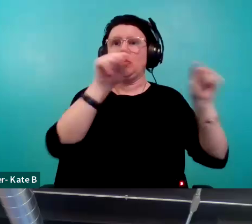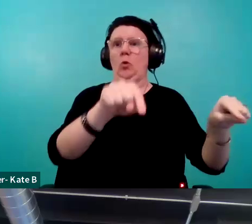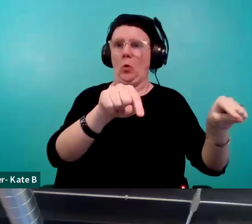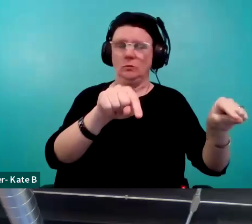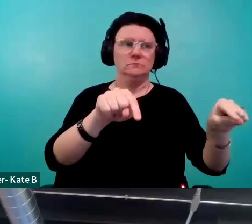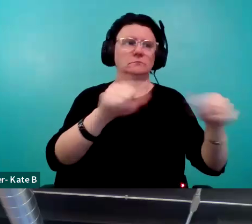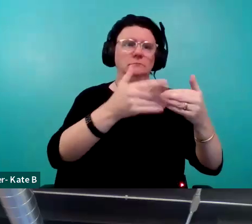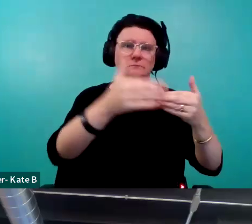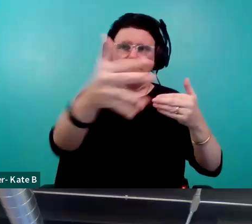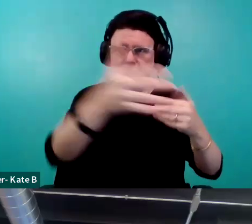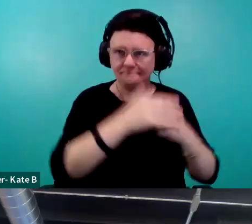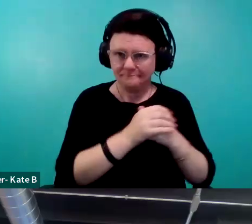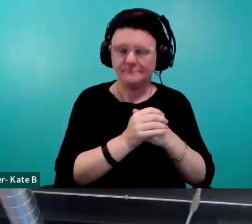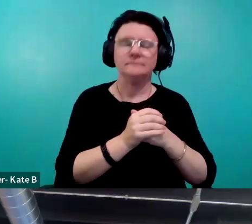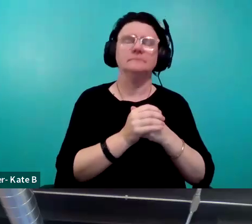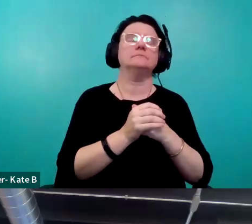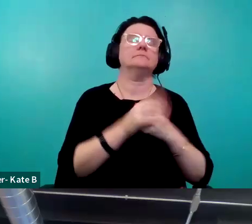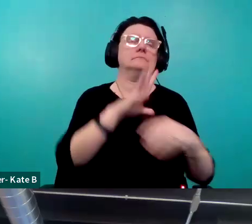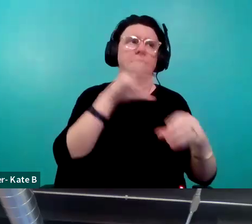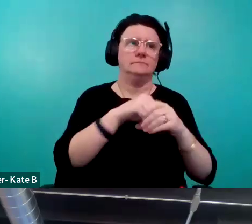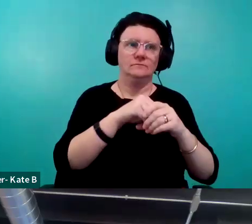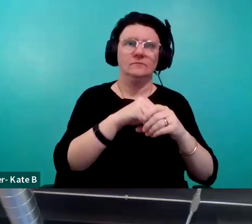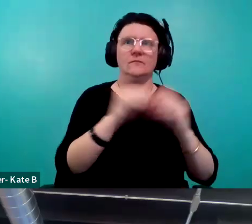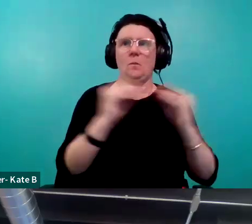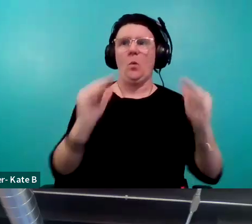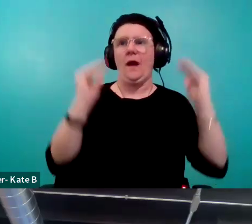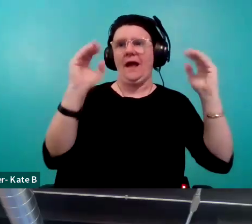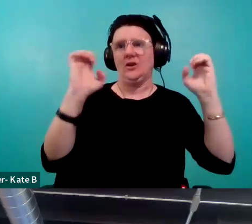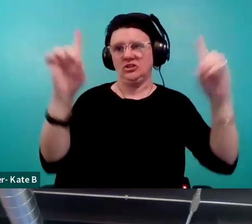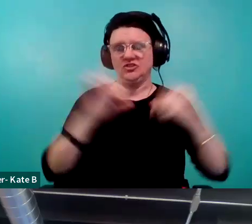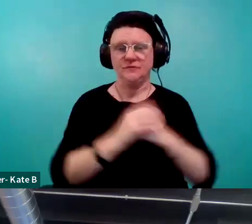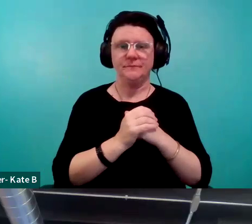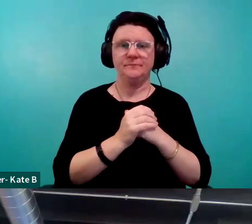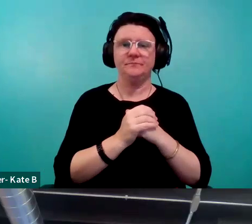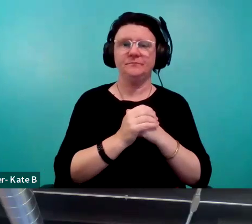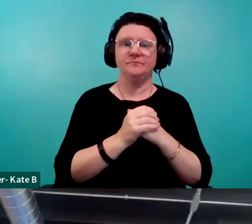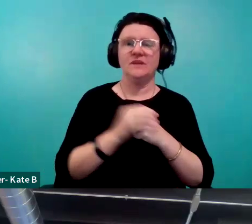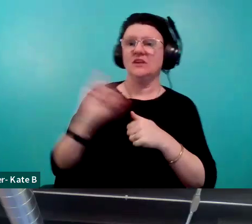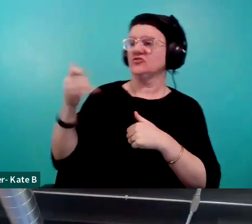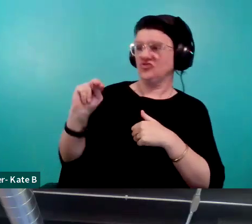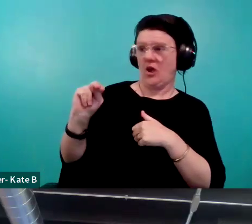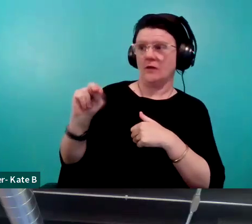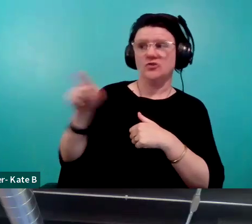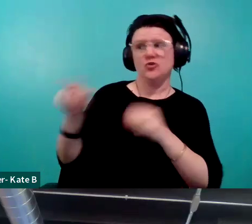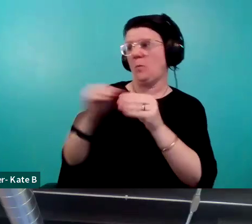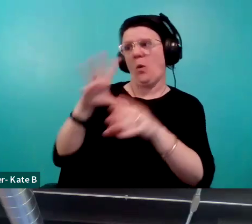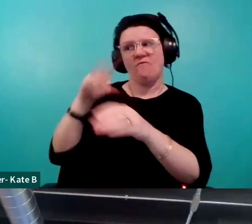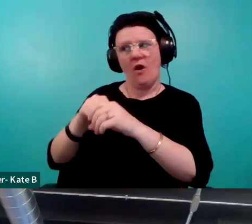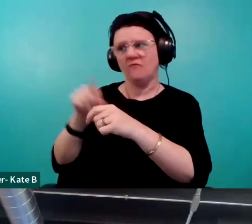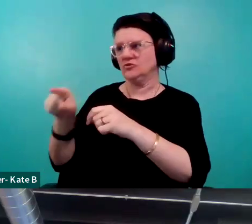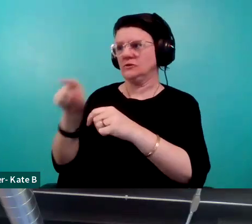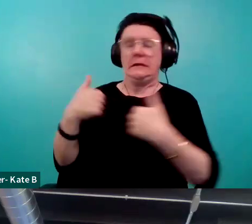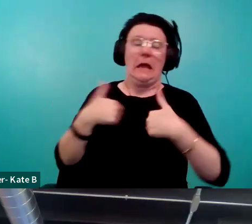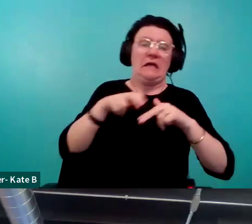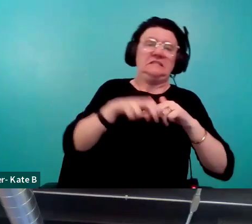after high school to be a part of higher education. And so, John, you're way more involved in this program. I just had